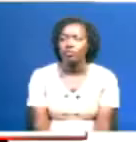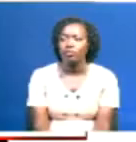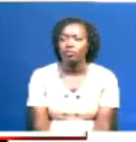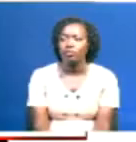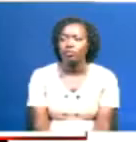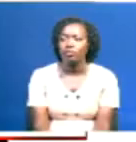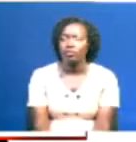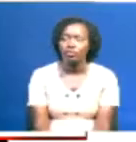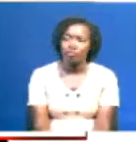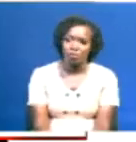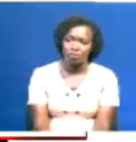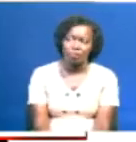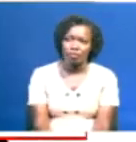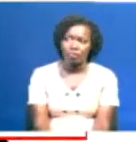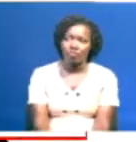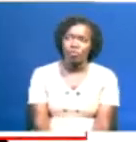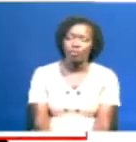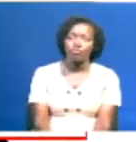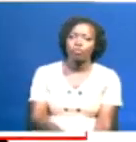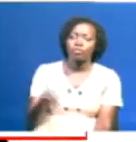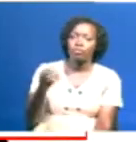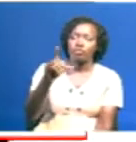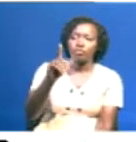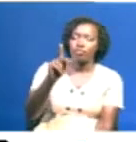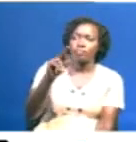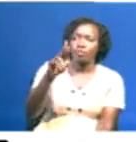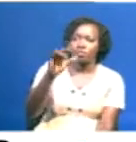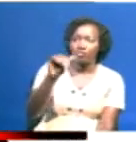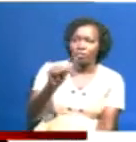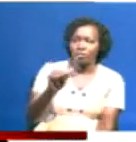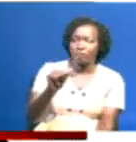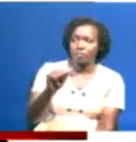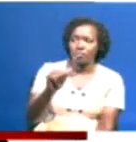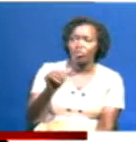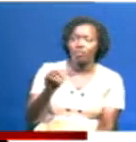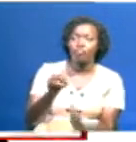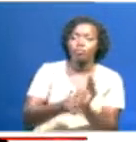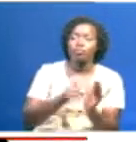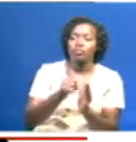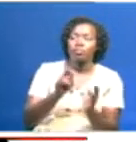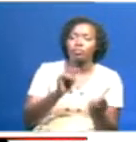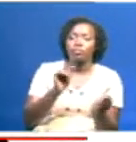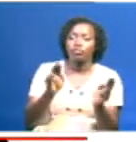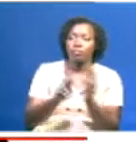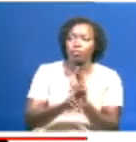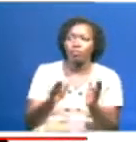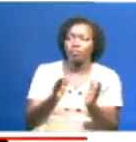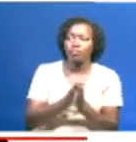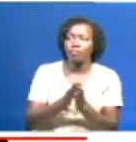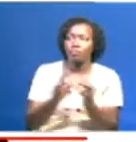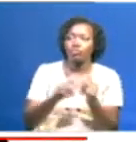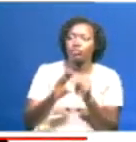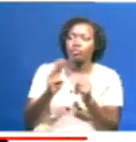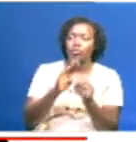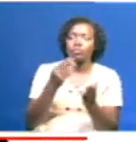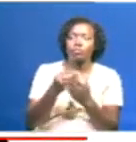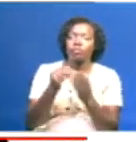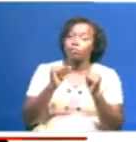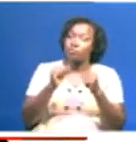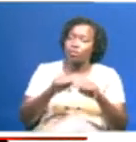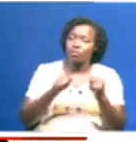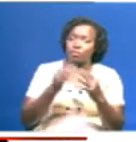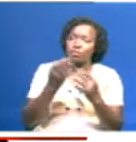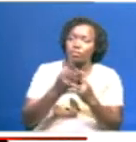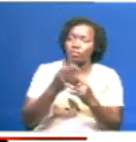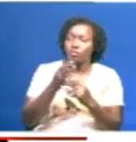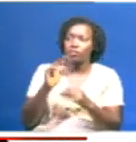Welcome back. Now, Olkaria 1 and 4 geothermal plants in Naivasha are set for rehabilitation in a 6 billion shillings deal between the